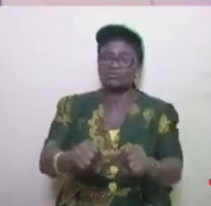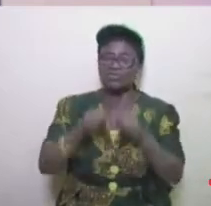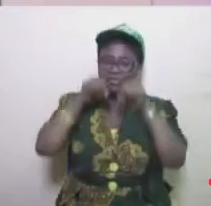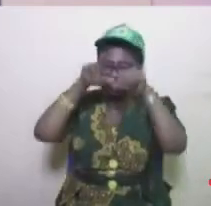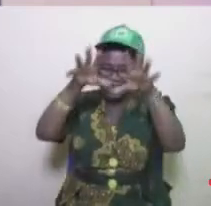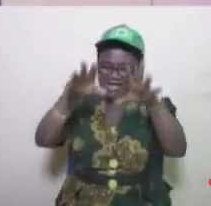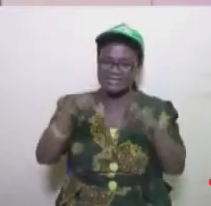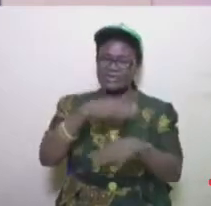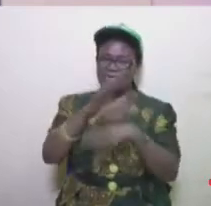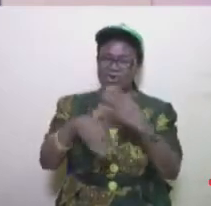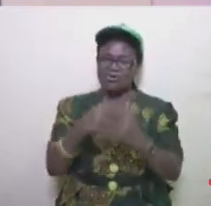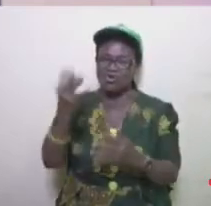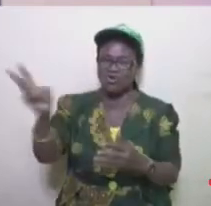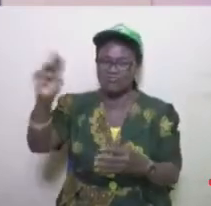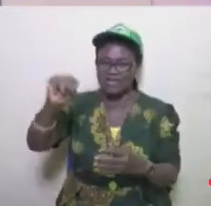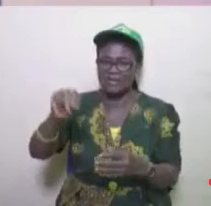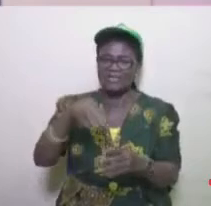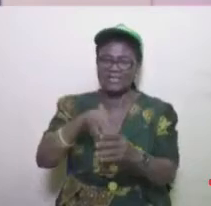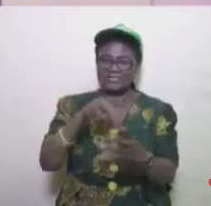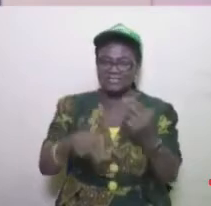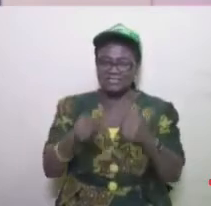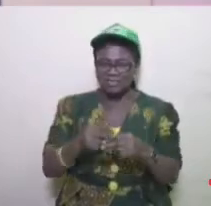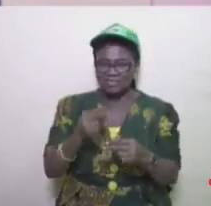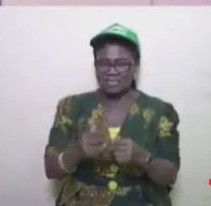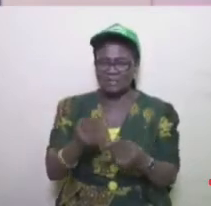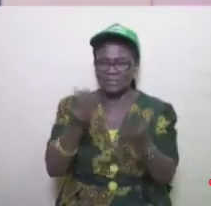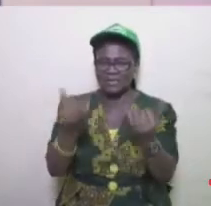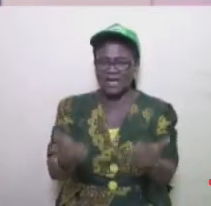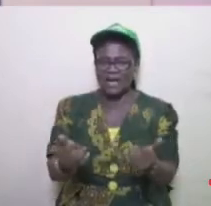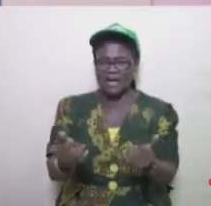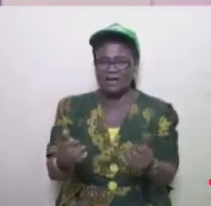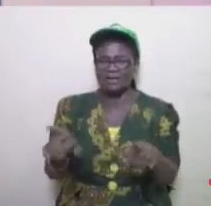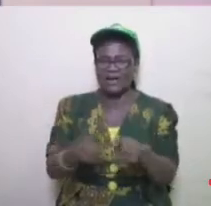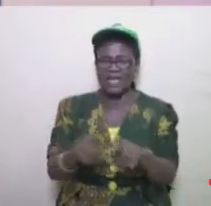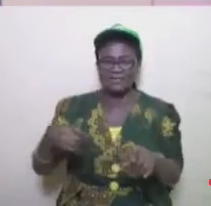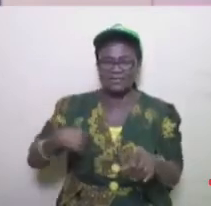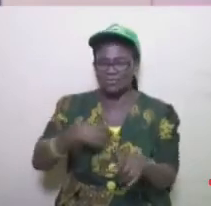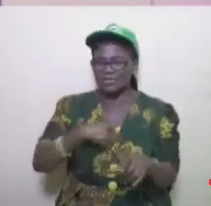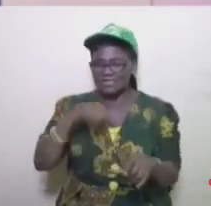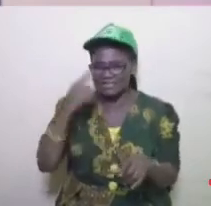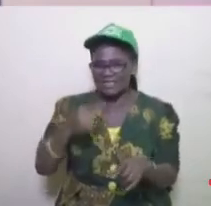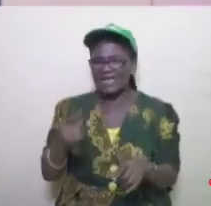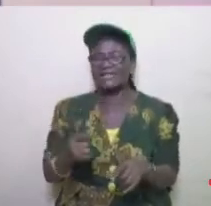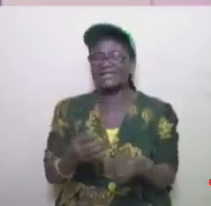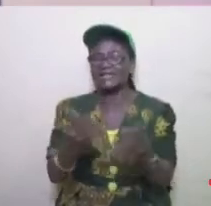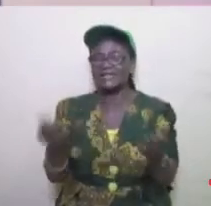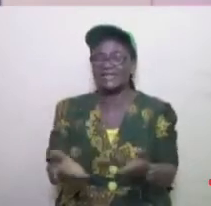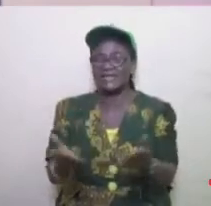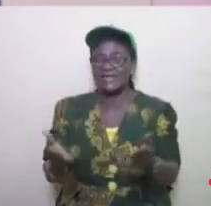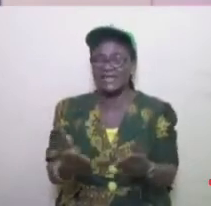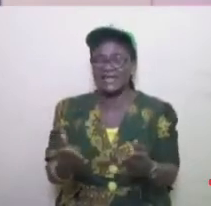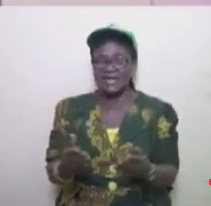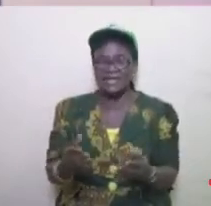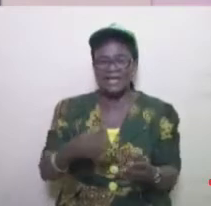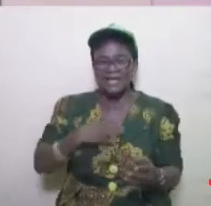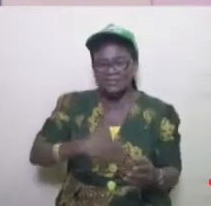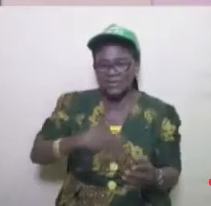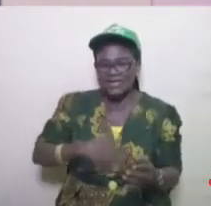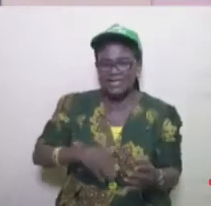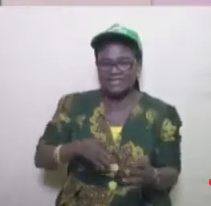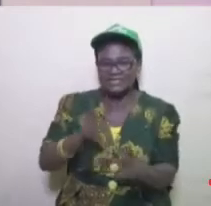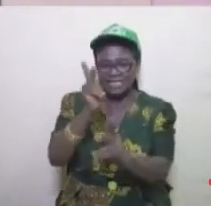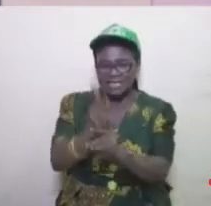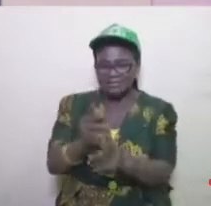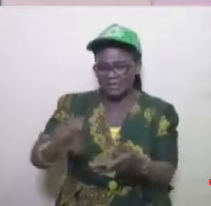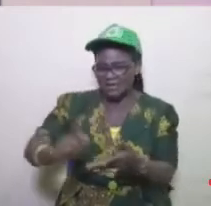them in the name of Jesus. Amen. Now, like we said on this platform, please keep writing